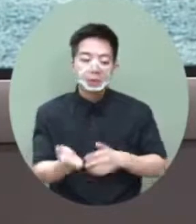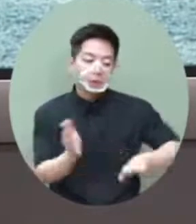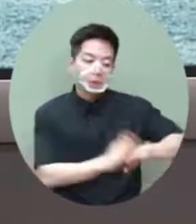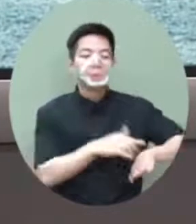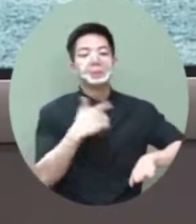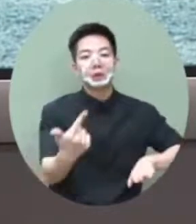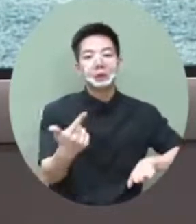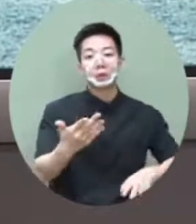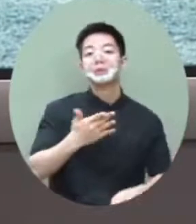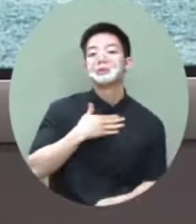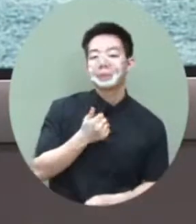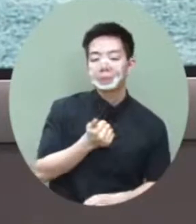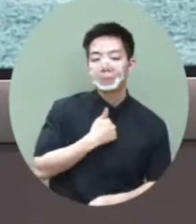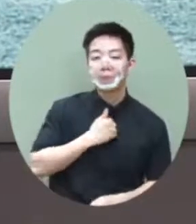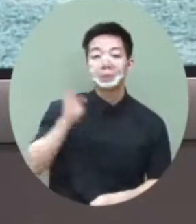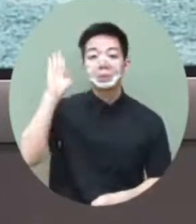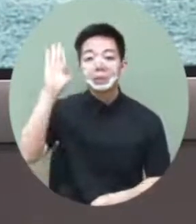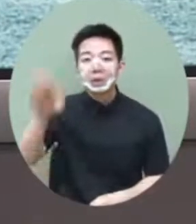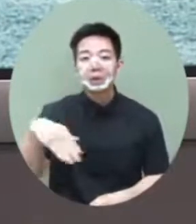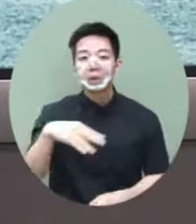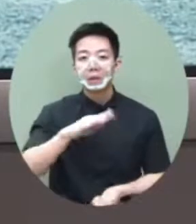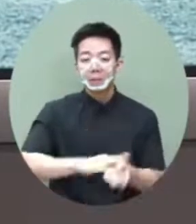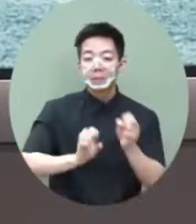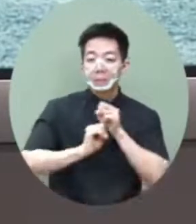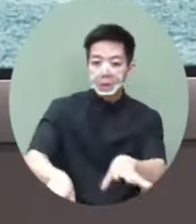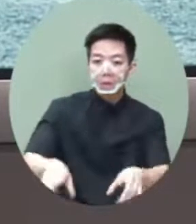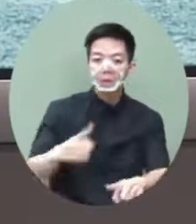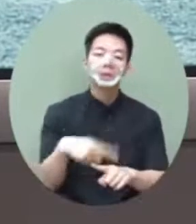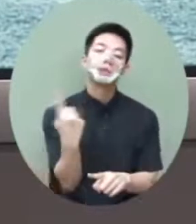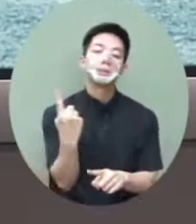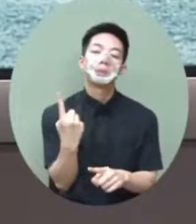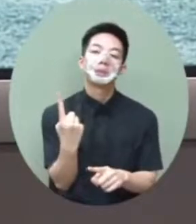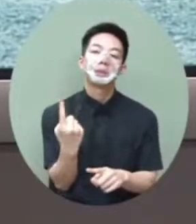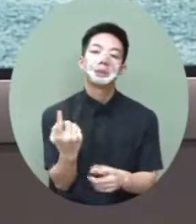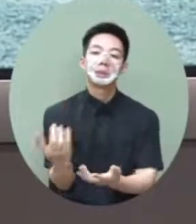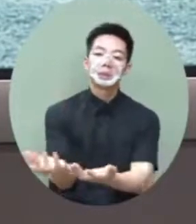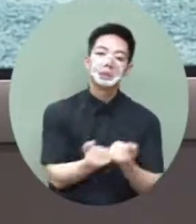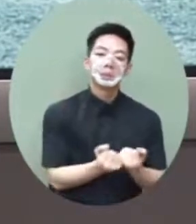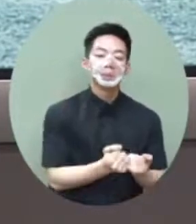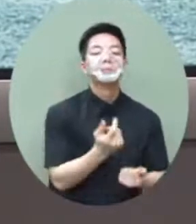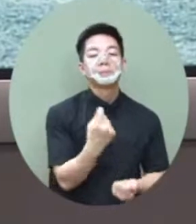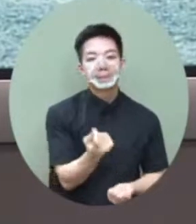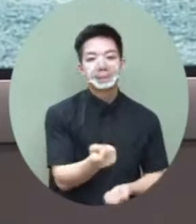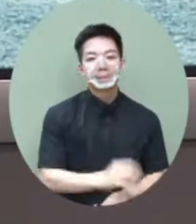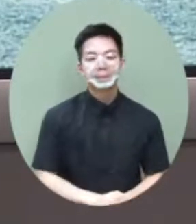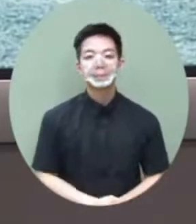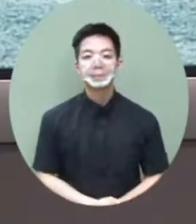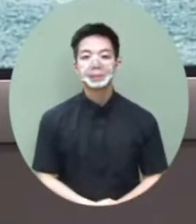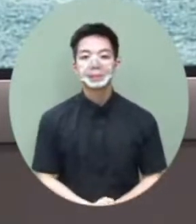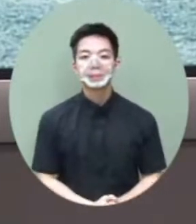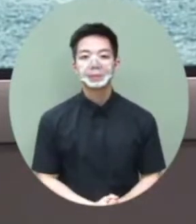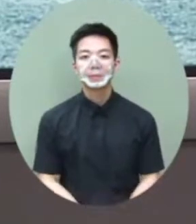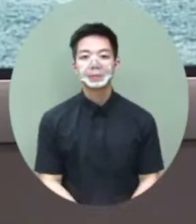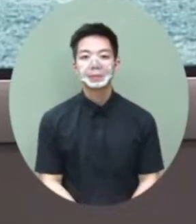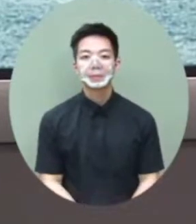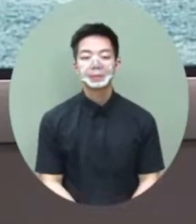is sufficient facilities to cater for a large outbreak.